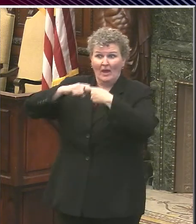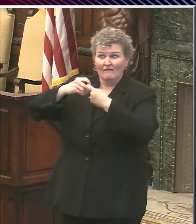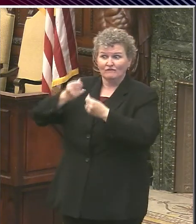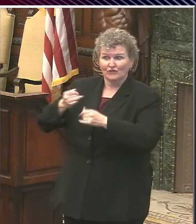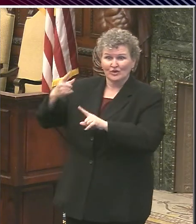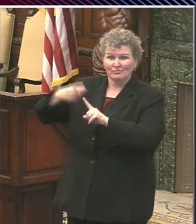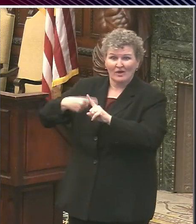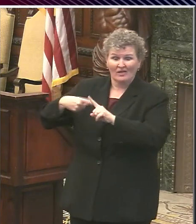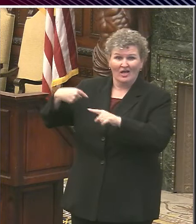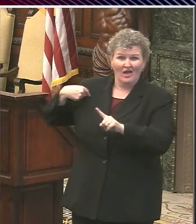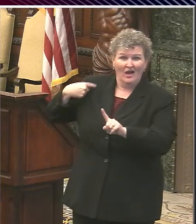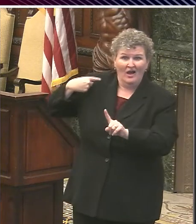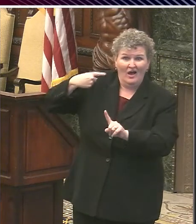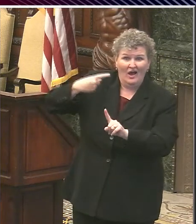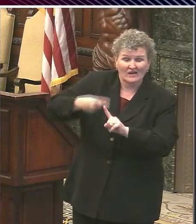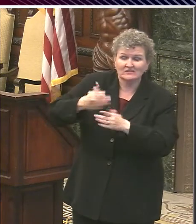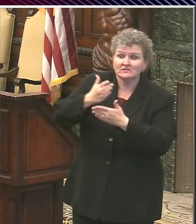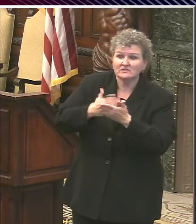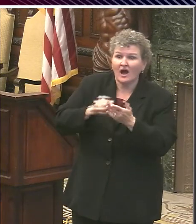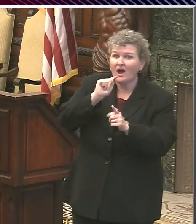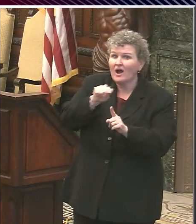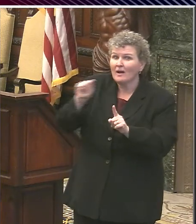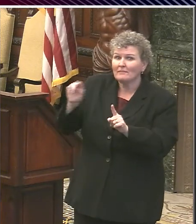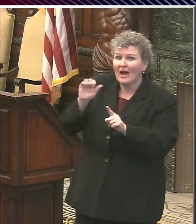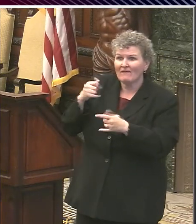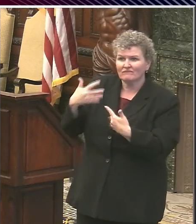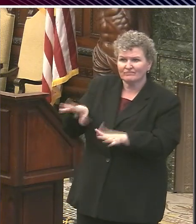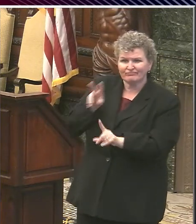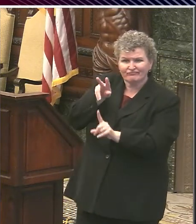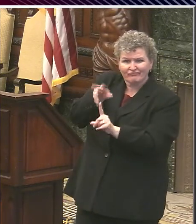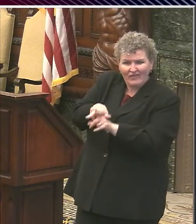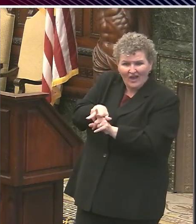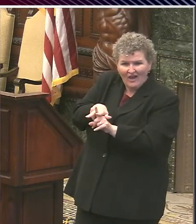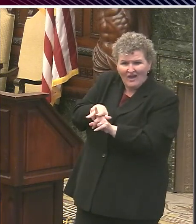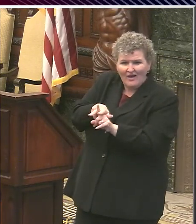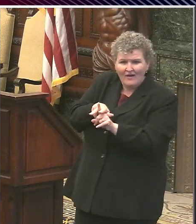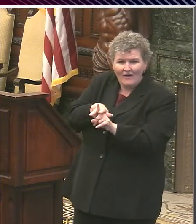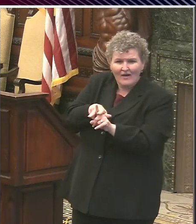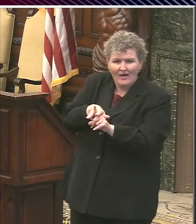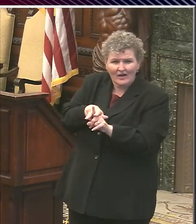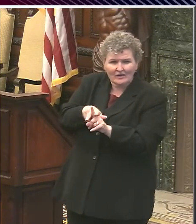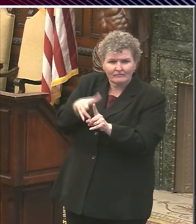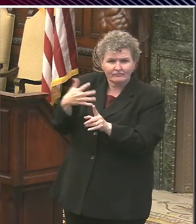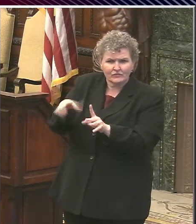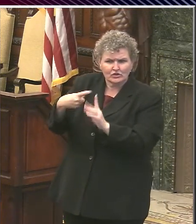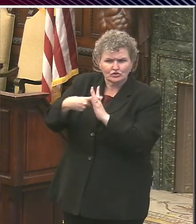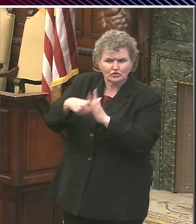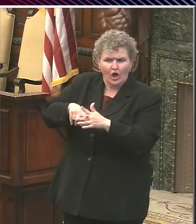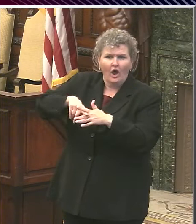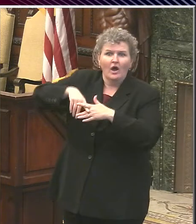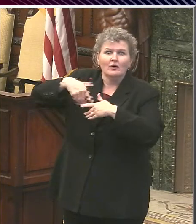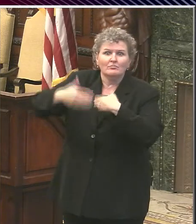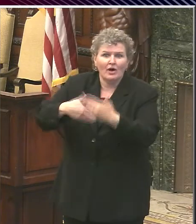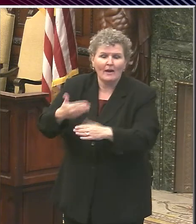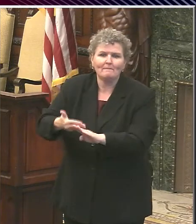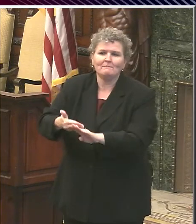cases that had been filed and gone through the court process before the court shut down and before the